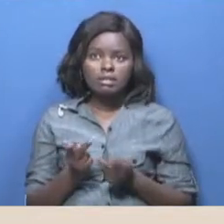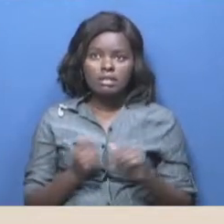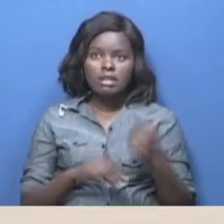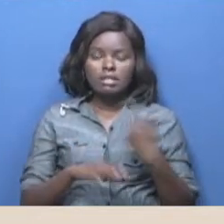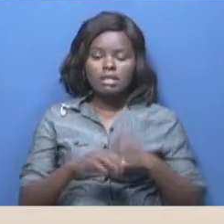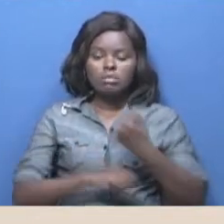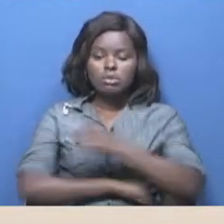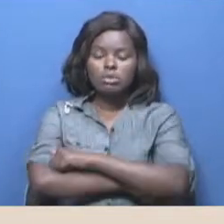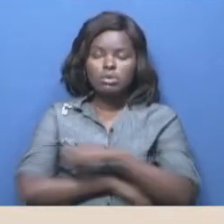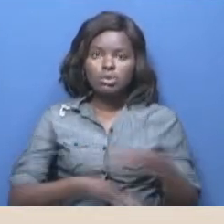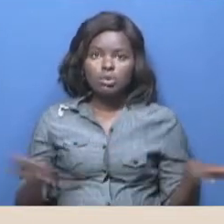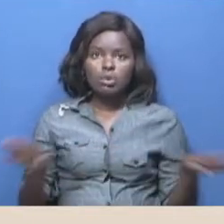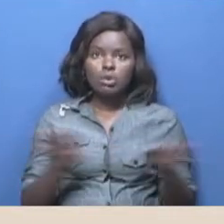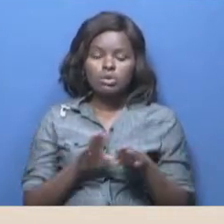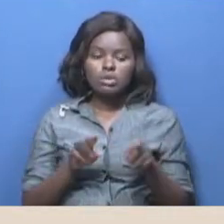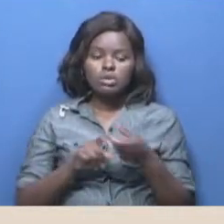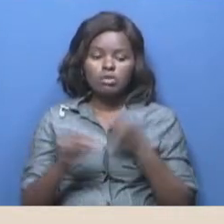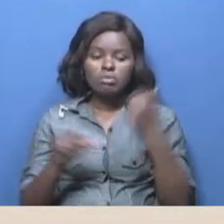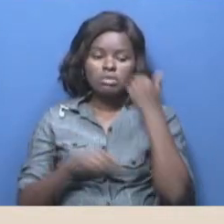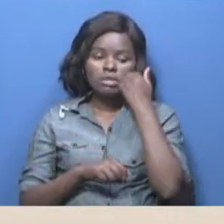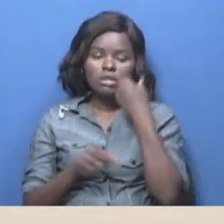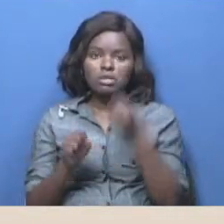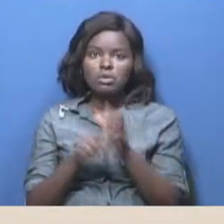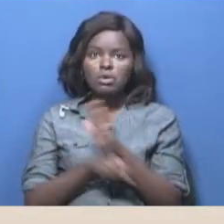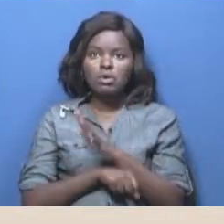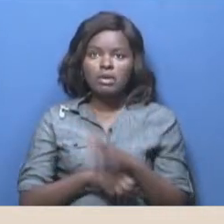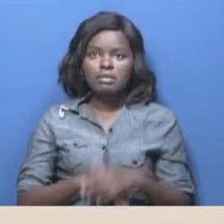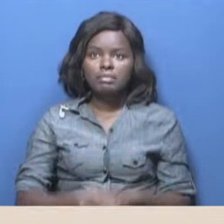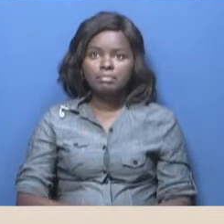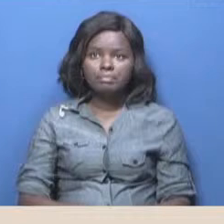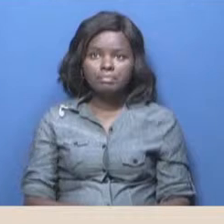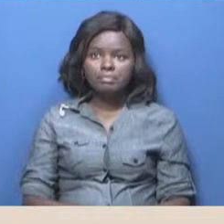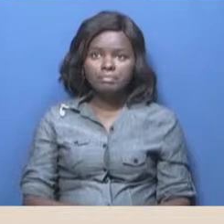thukuru ihingĩtwo kumana na mũrimũ wa coronavirus.